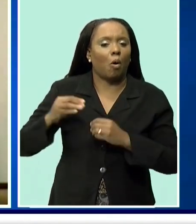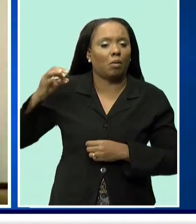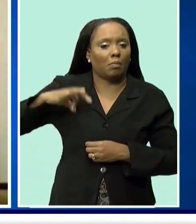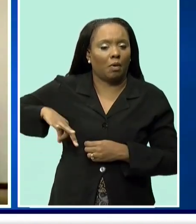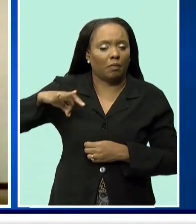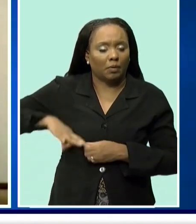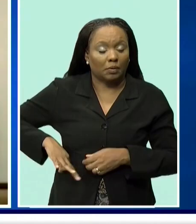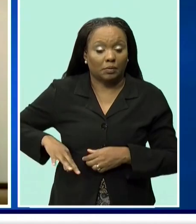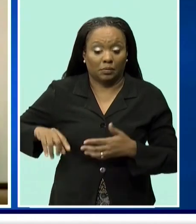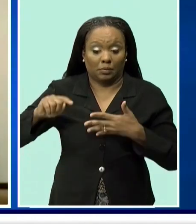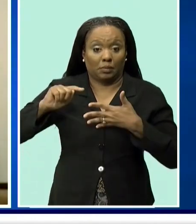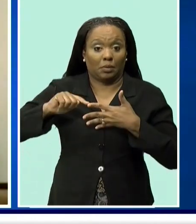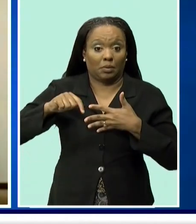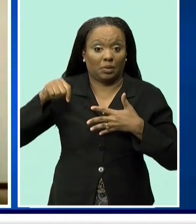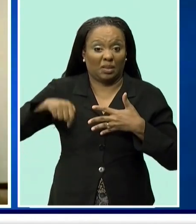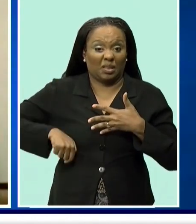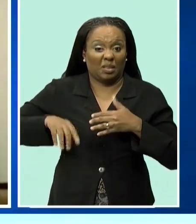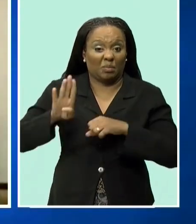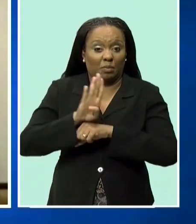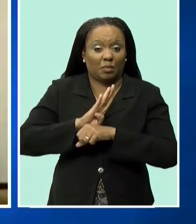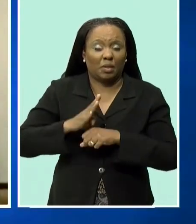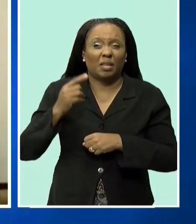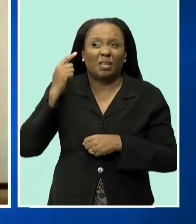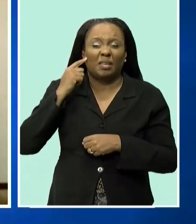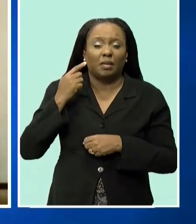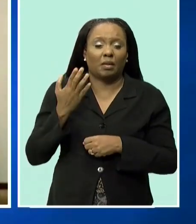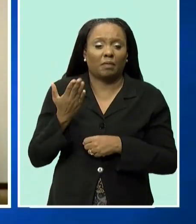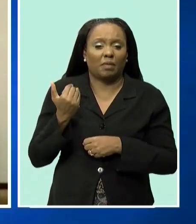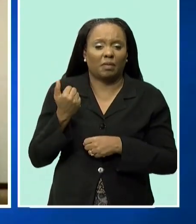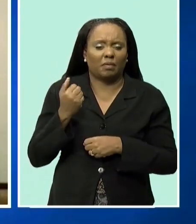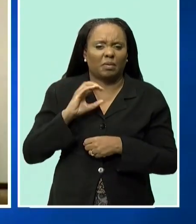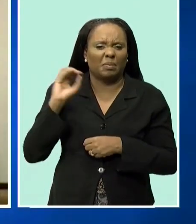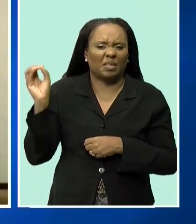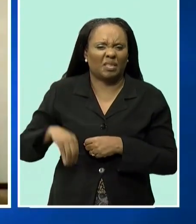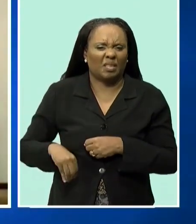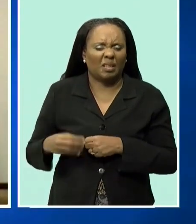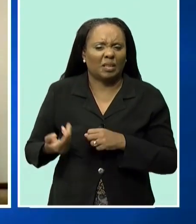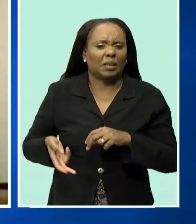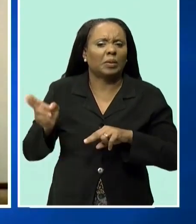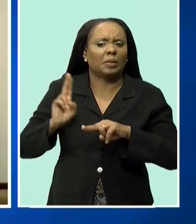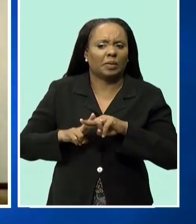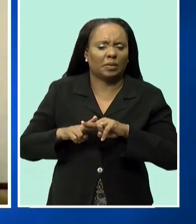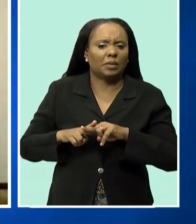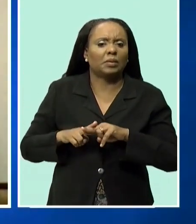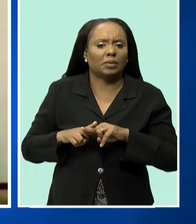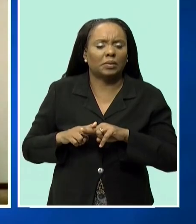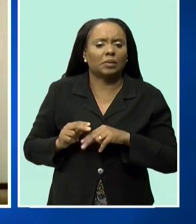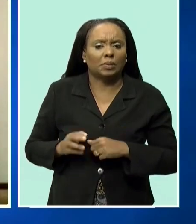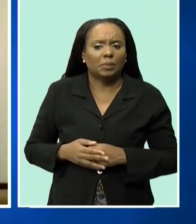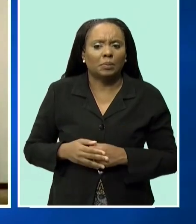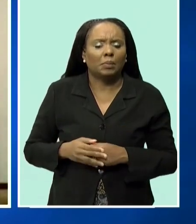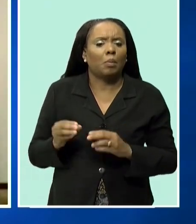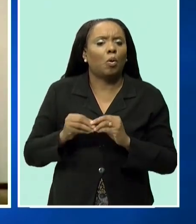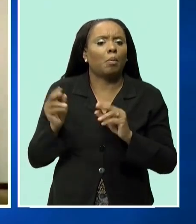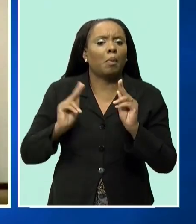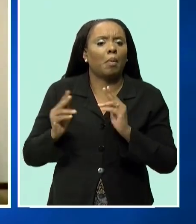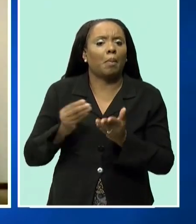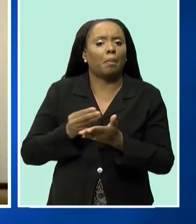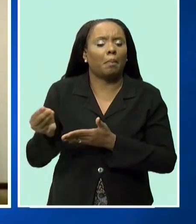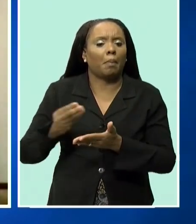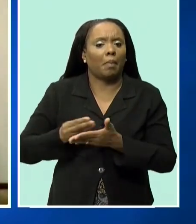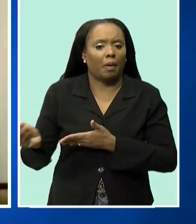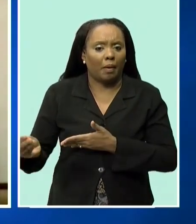In Barbados, we've had, I think it's 15% increase in this year. our year end of